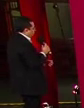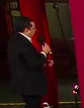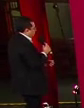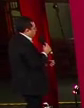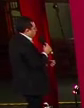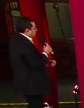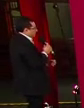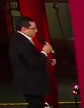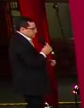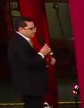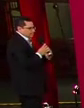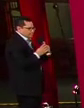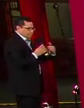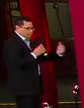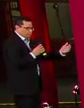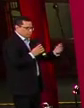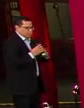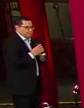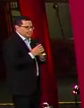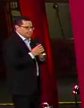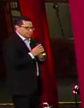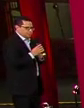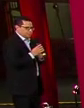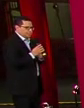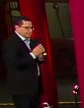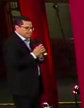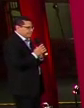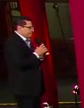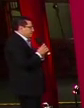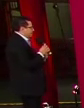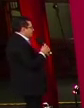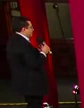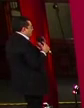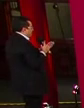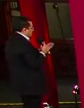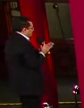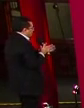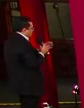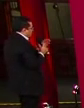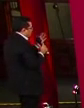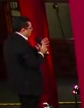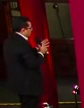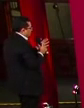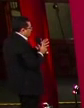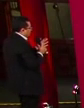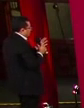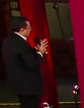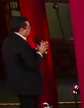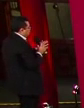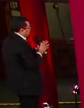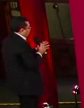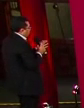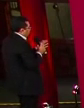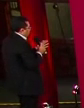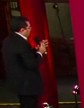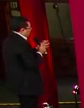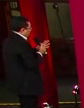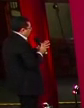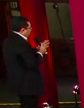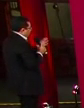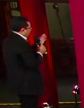disease per state in Mexico City, and we can see that we are observing a similar behavior that the one that has